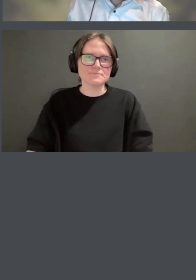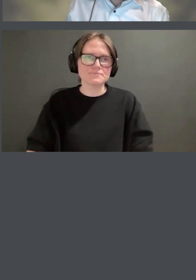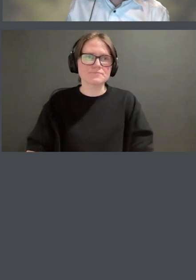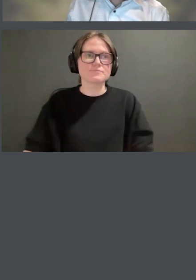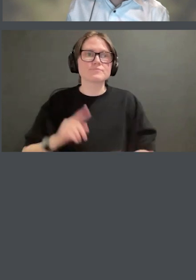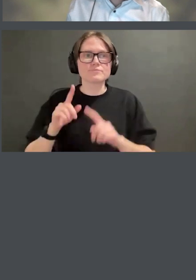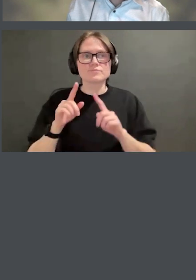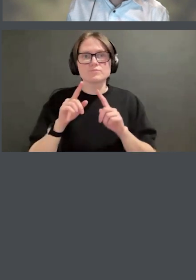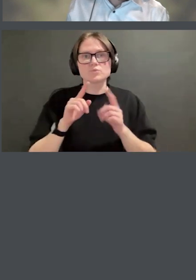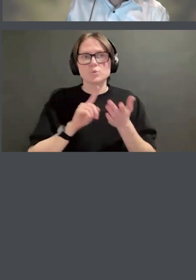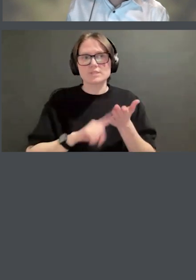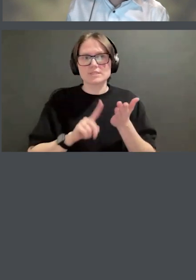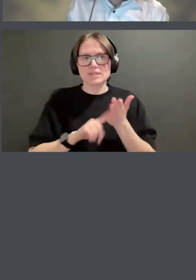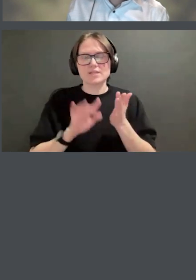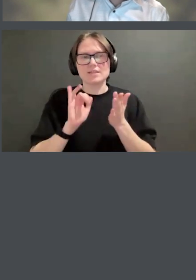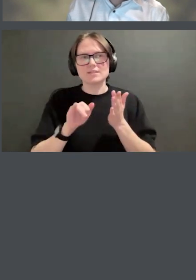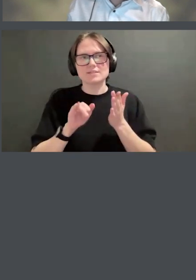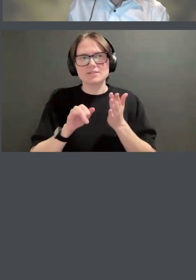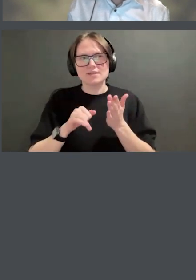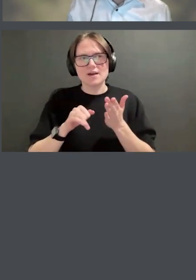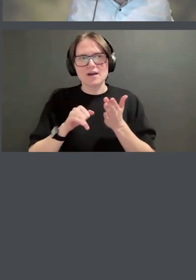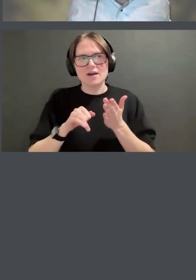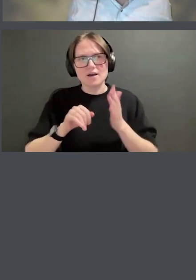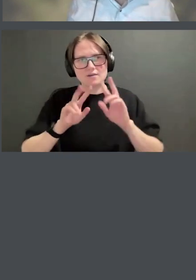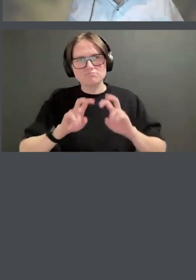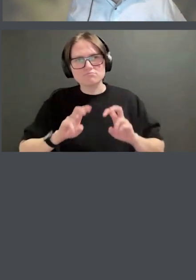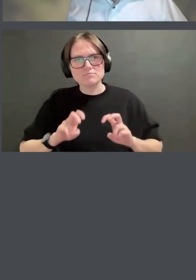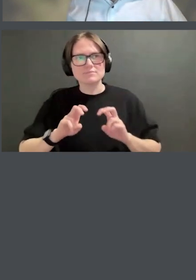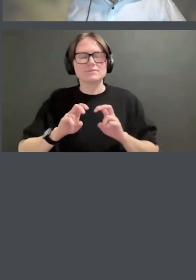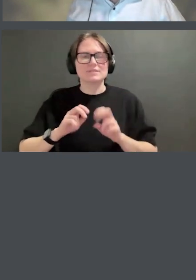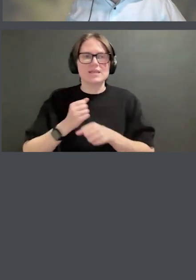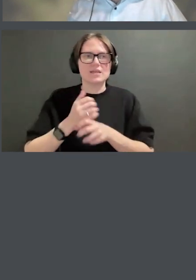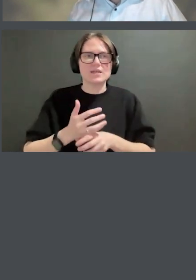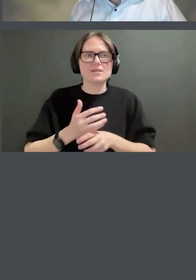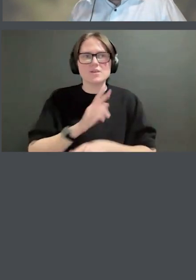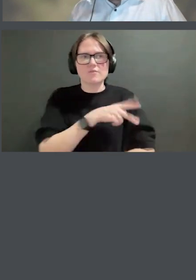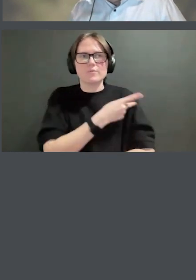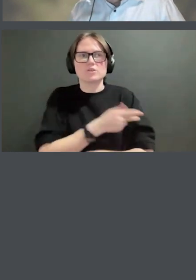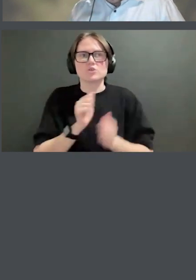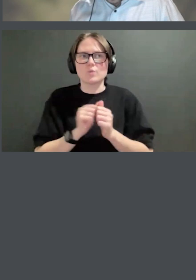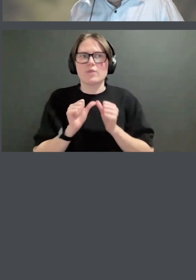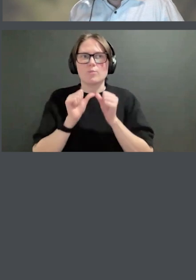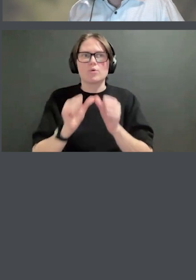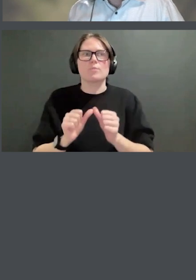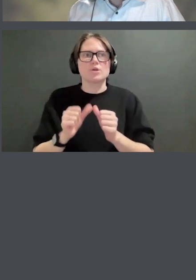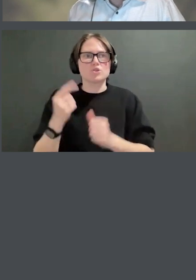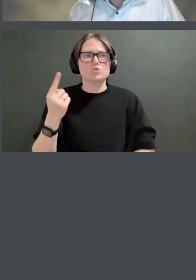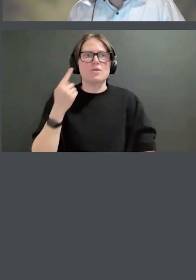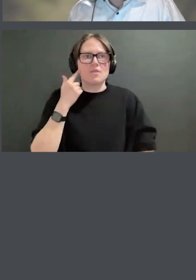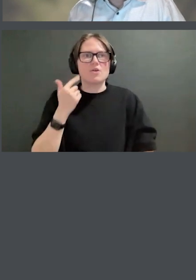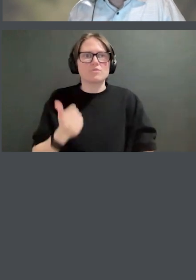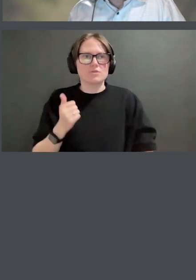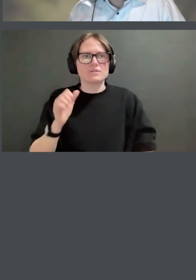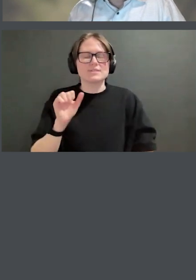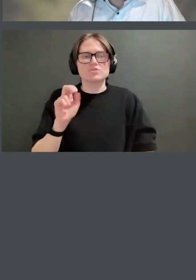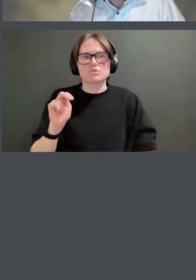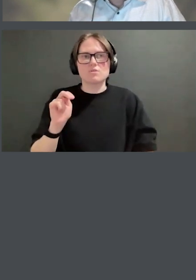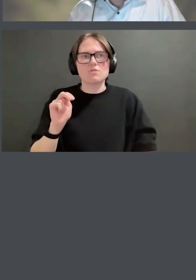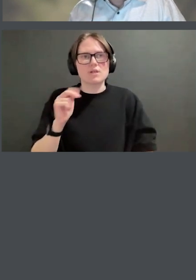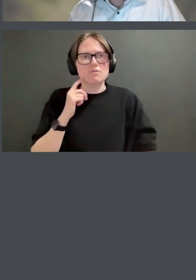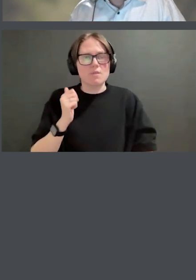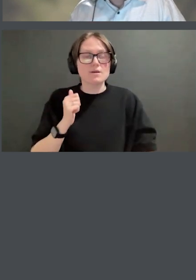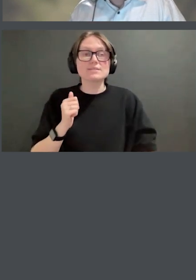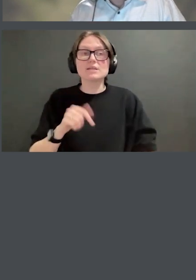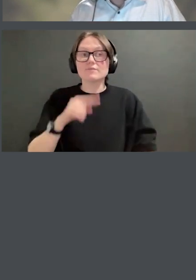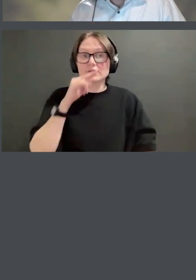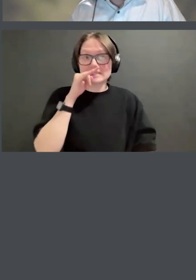that look at the etiologies in patients with permanent unilateral sensorineural hearing loss, in kids, the